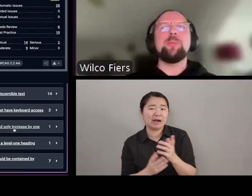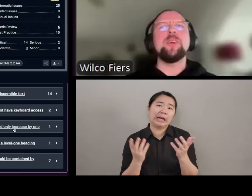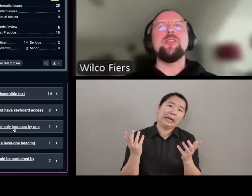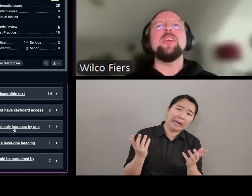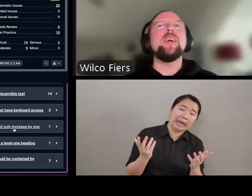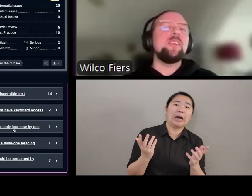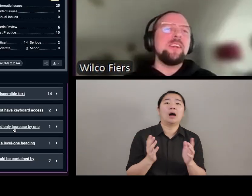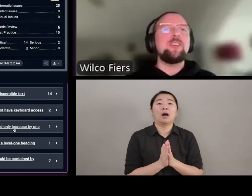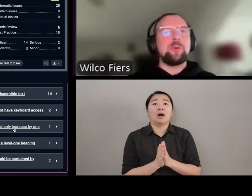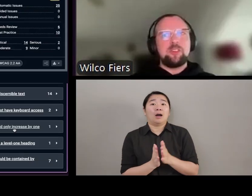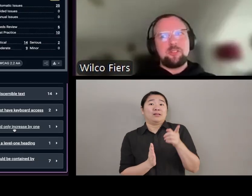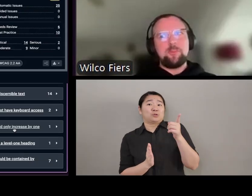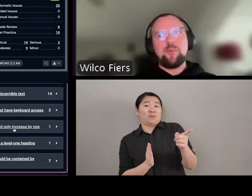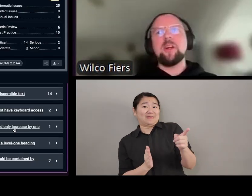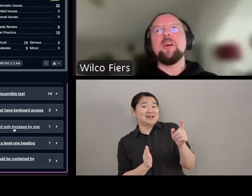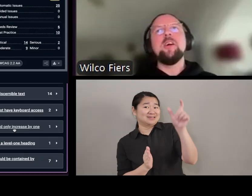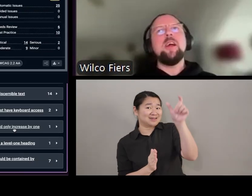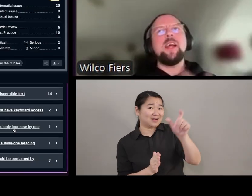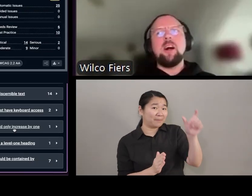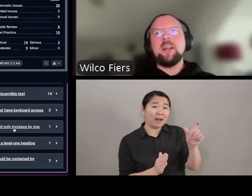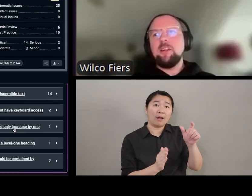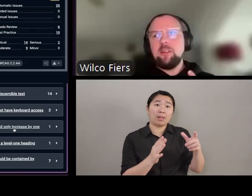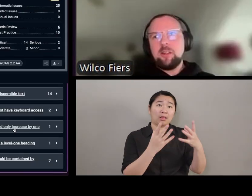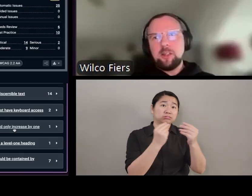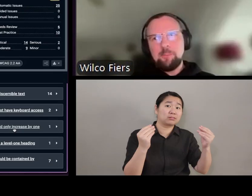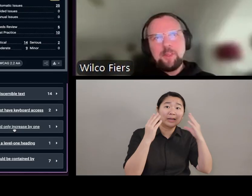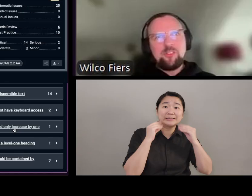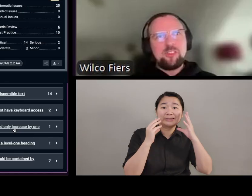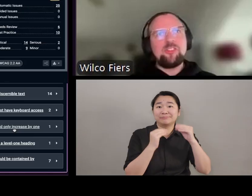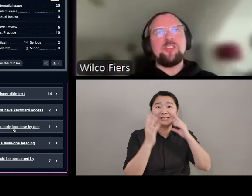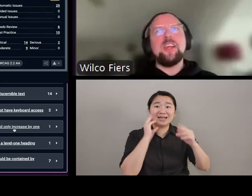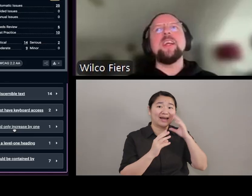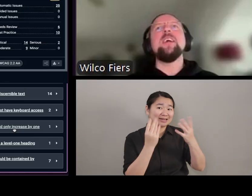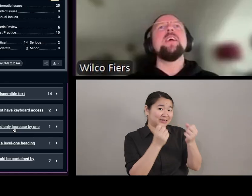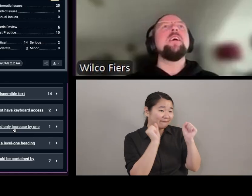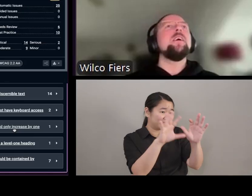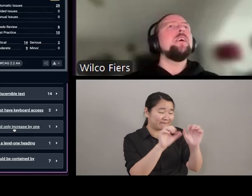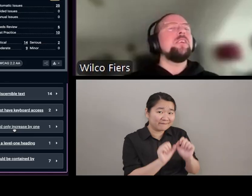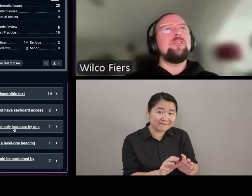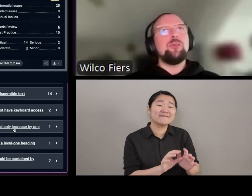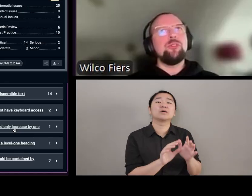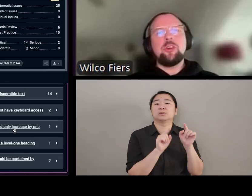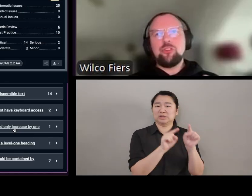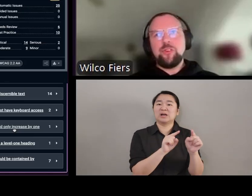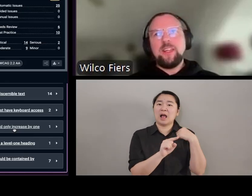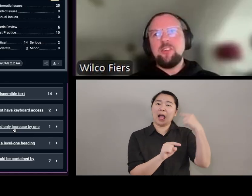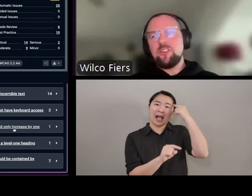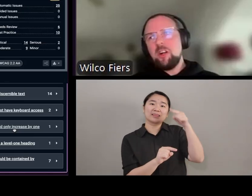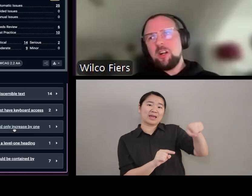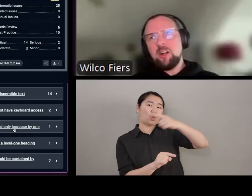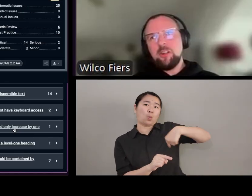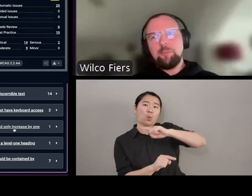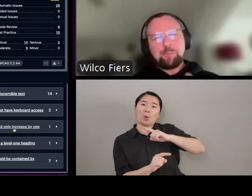good experience either. And I think that's where AI sits today. These tools are